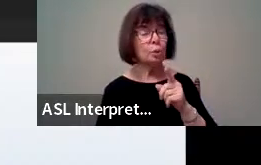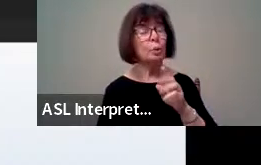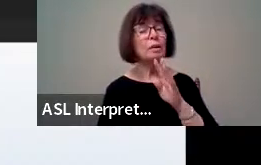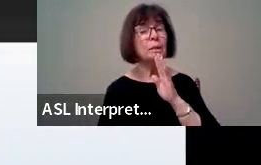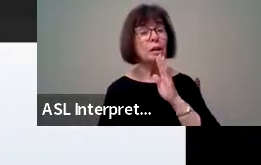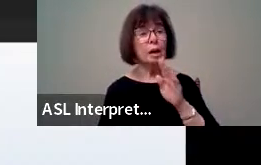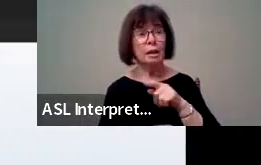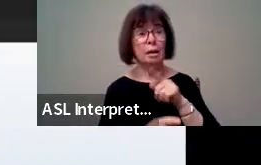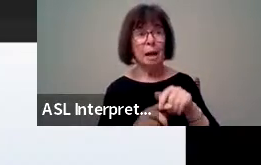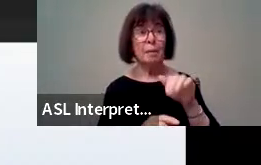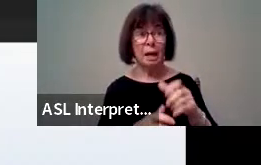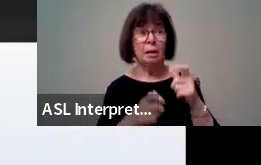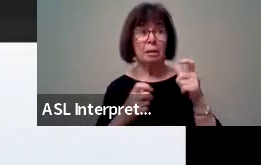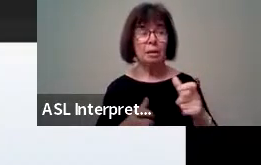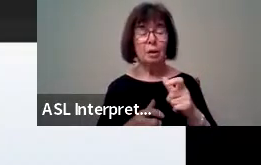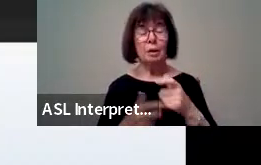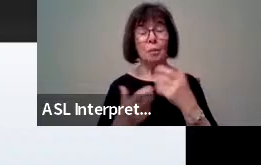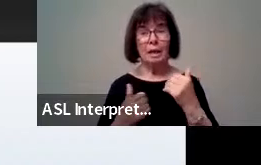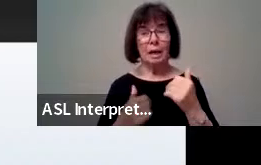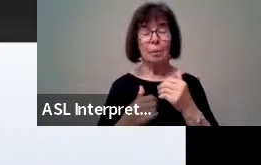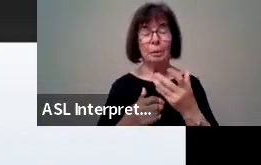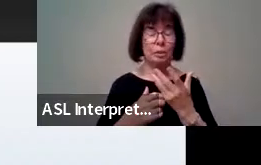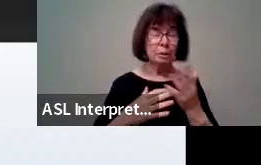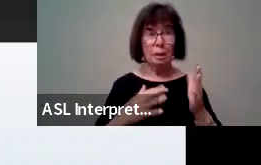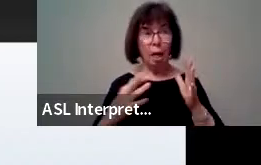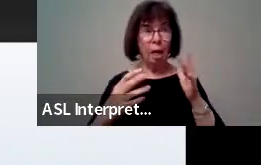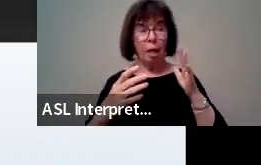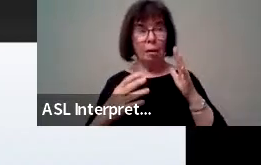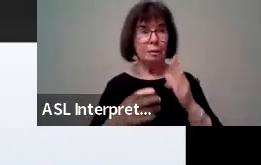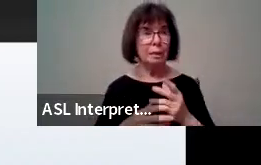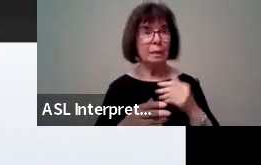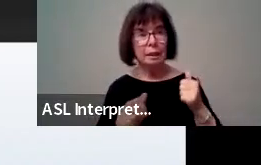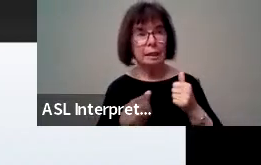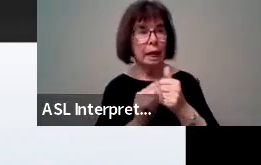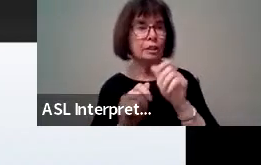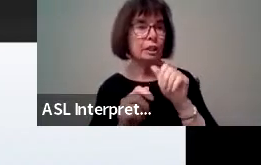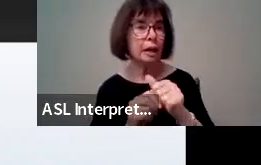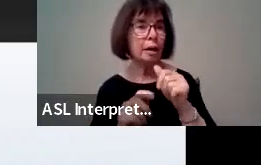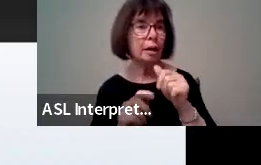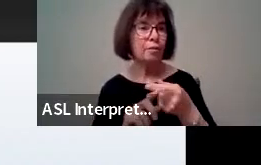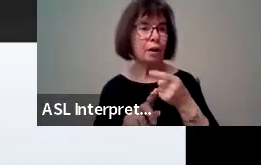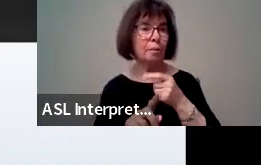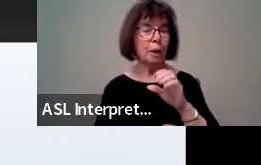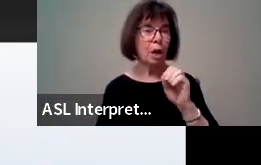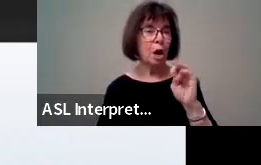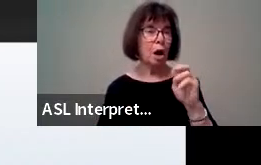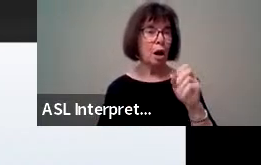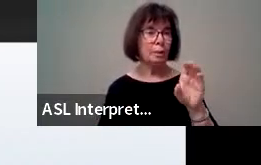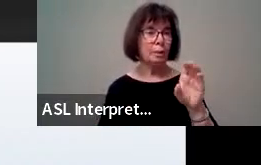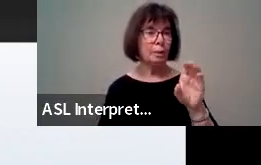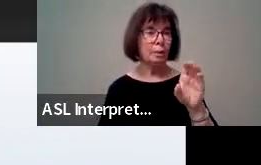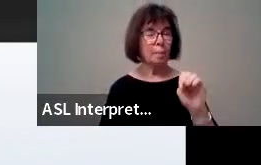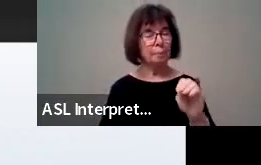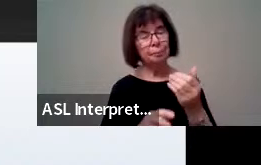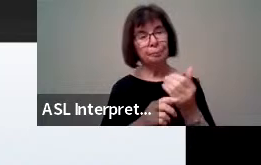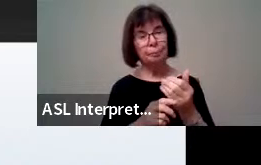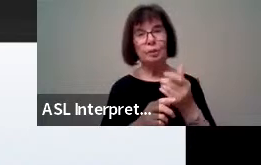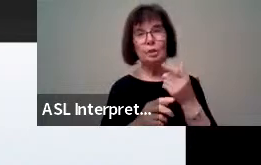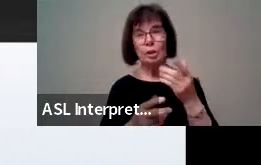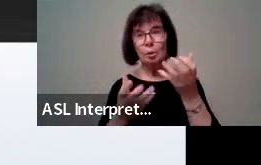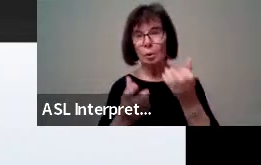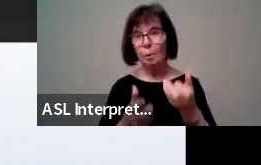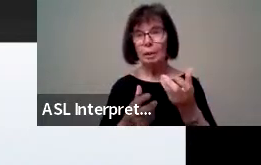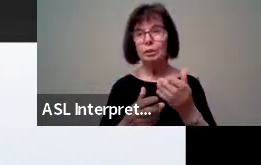that quite a bit. We're just catching our breath coming out of Omicron right now, but we definitely want to leverage all of the work we've done, putting up dashboards and